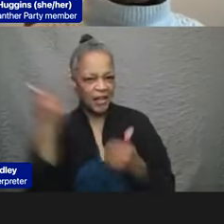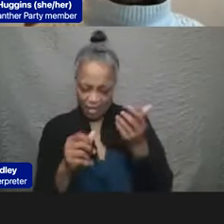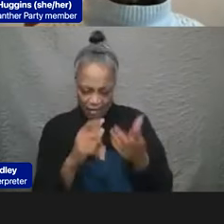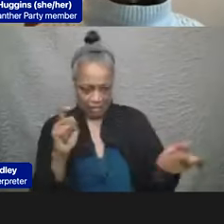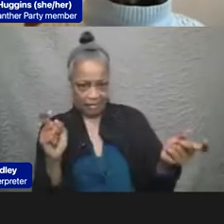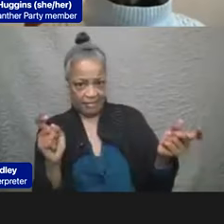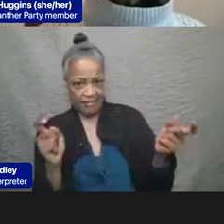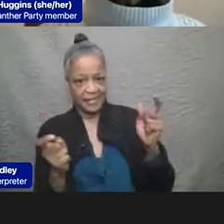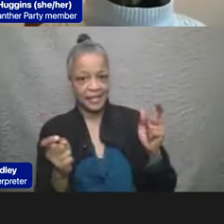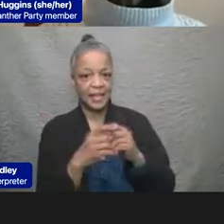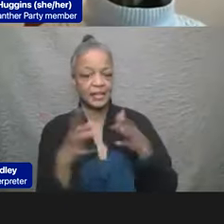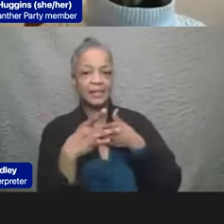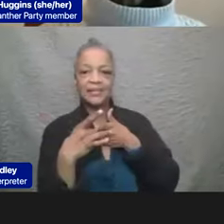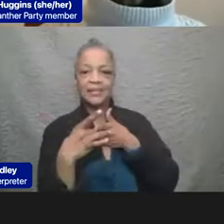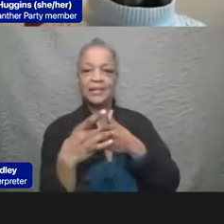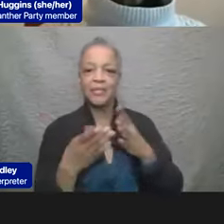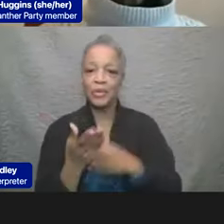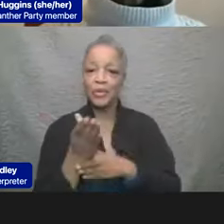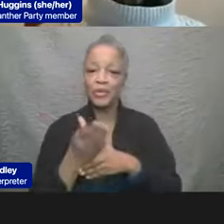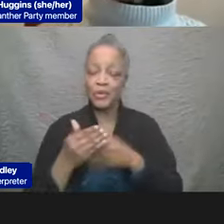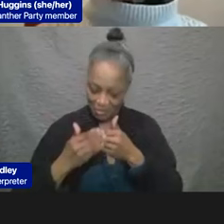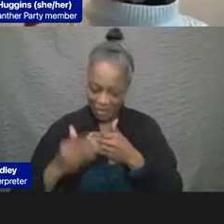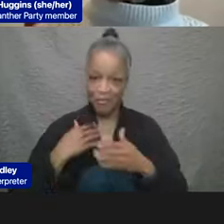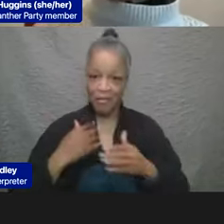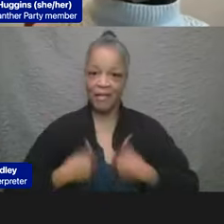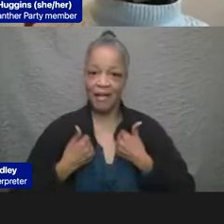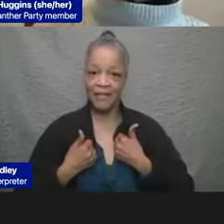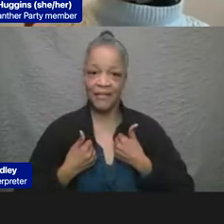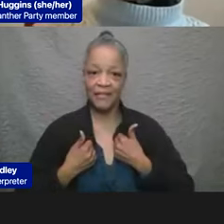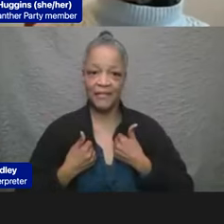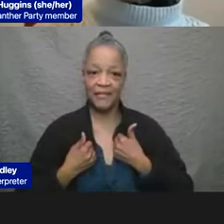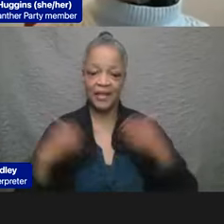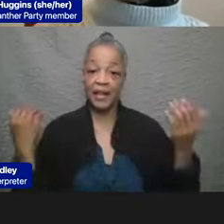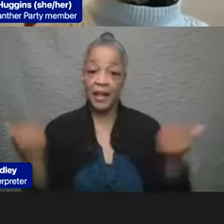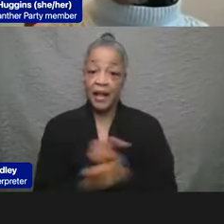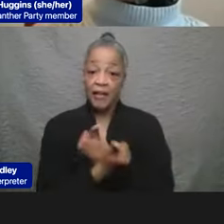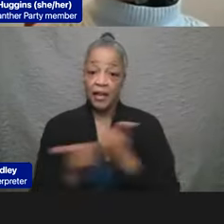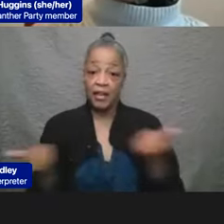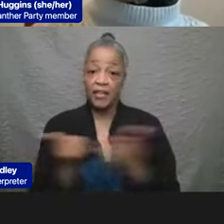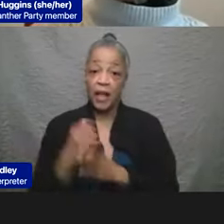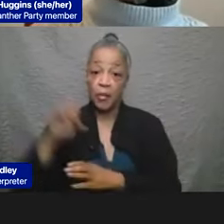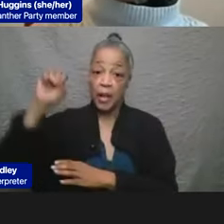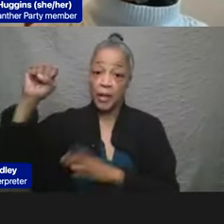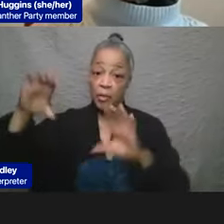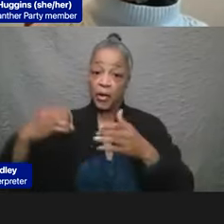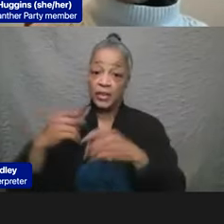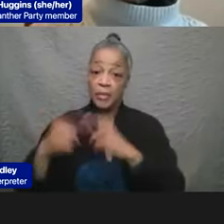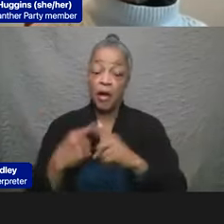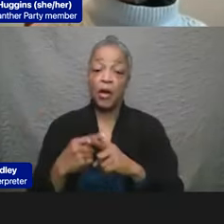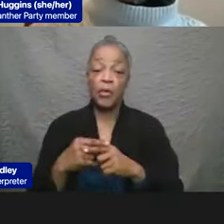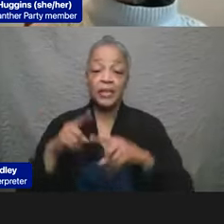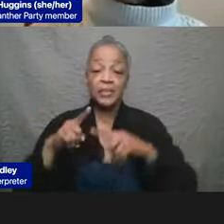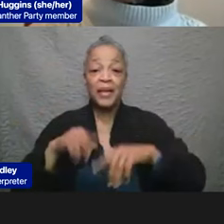has carried me through the rest of my life. Because everything that the party was about was based on love, as